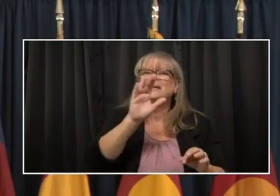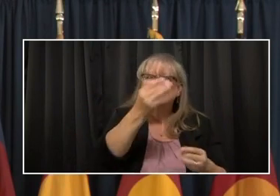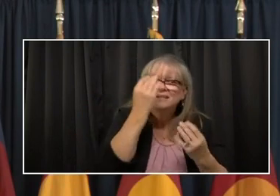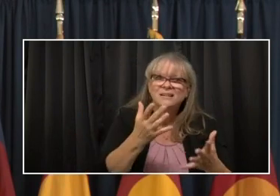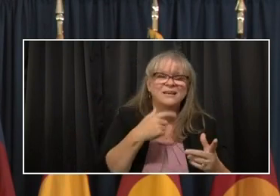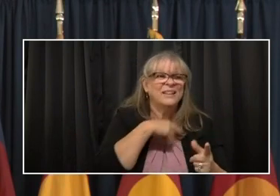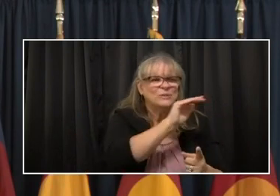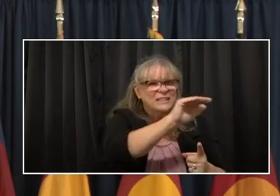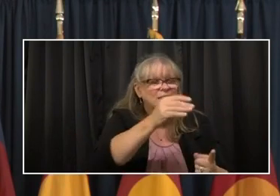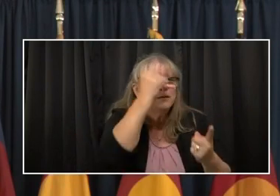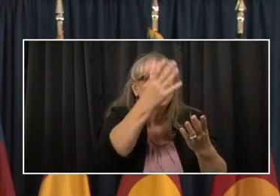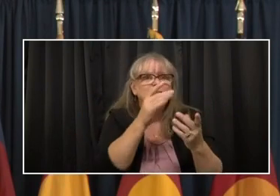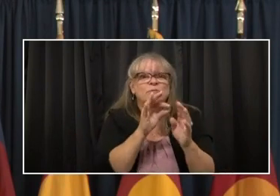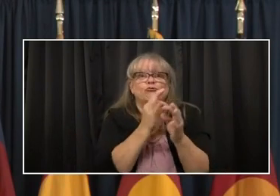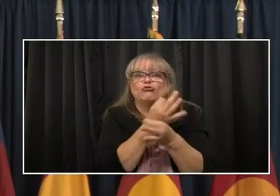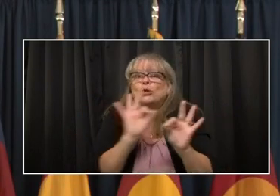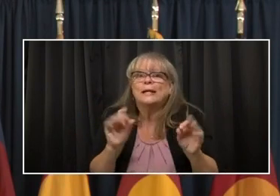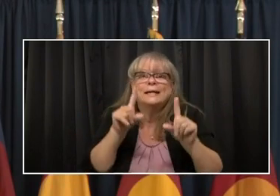know, it's